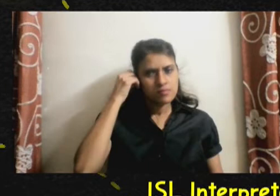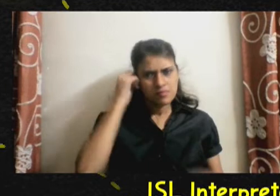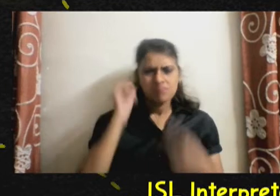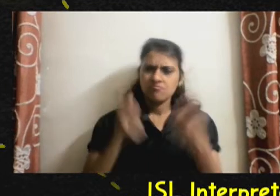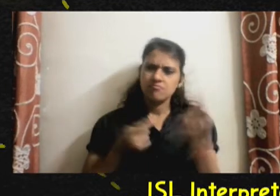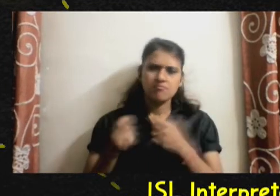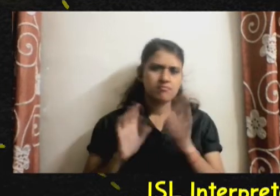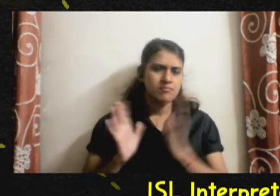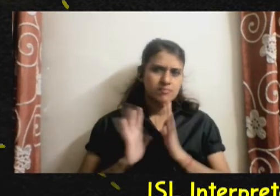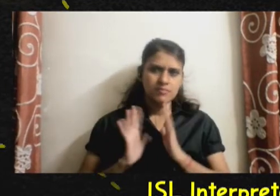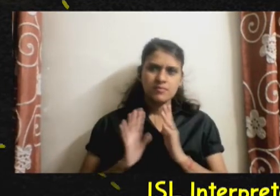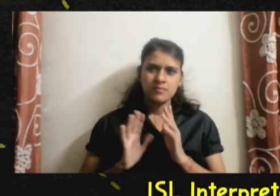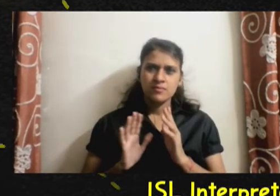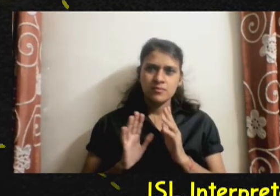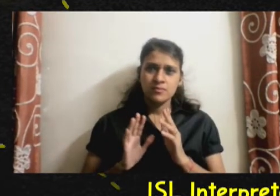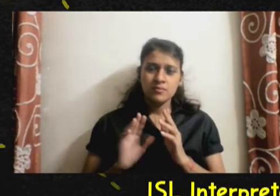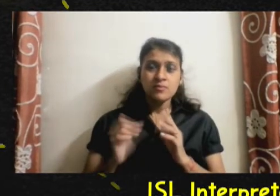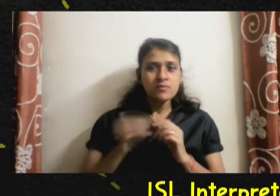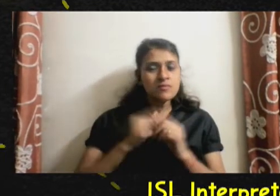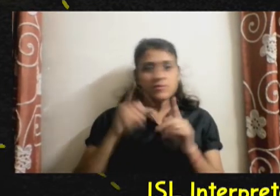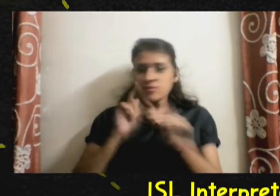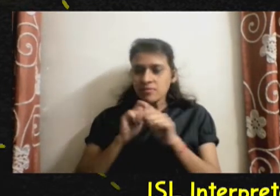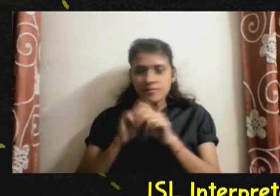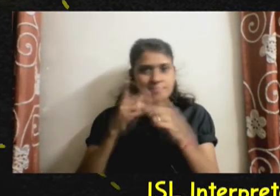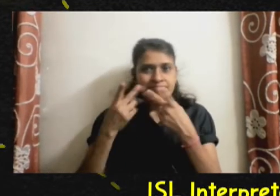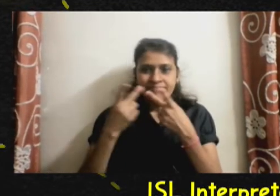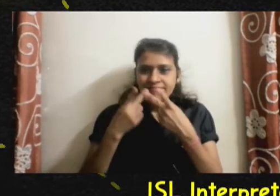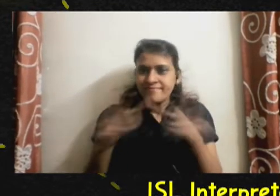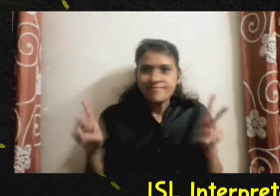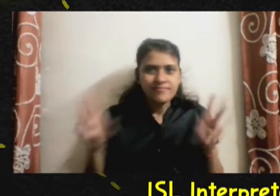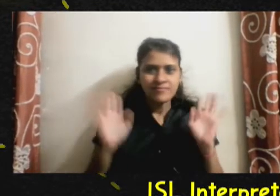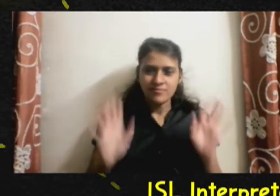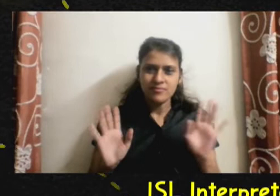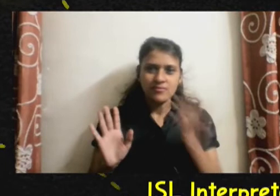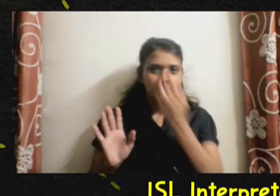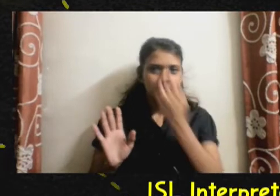very difficult kind of a landscape within which to do the kind of work,